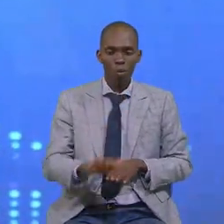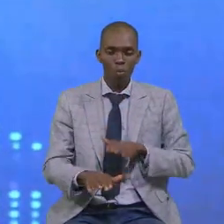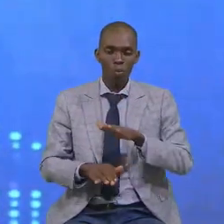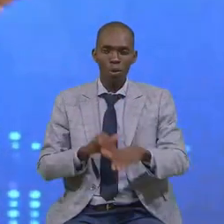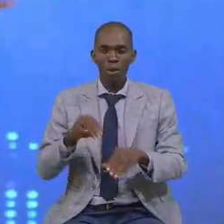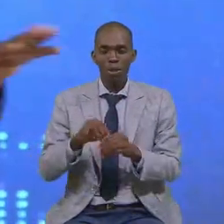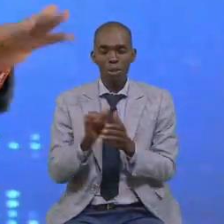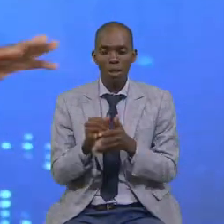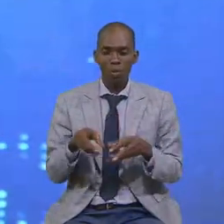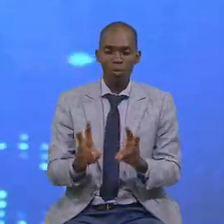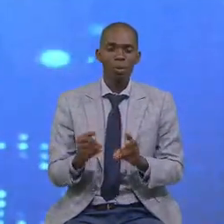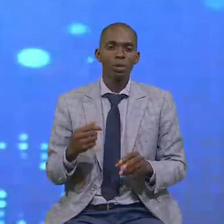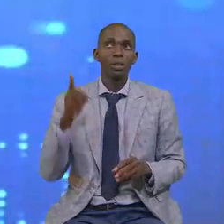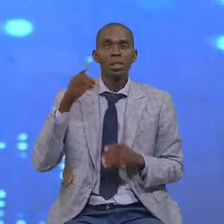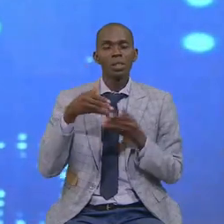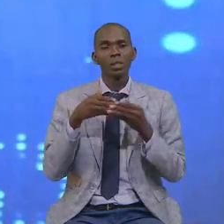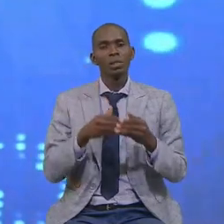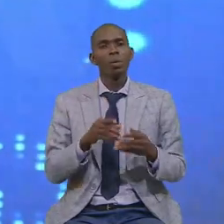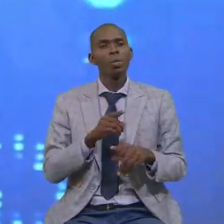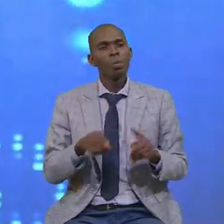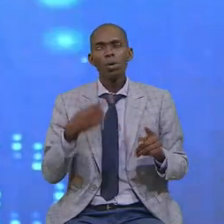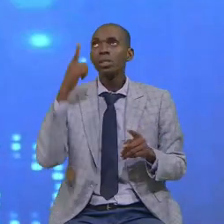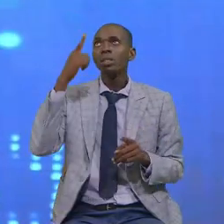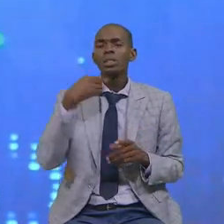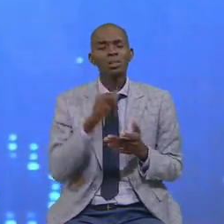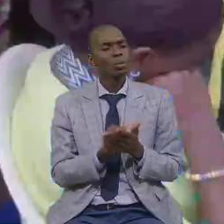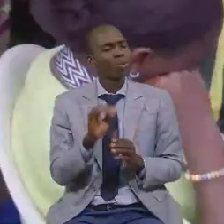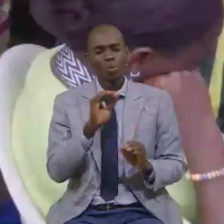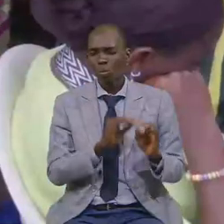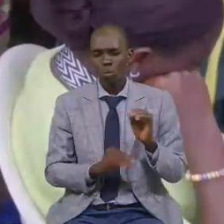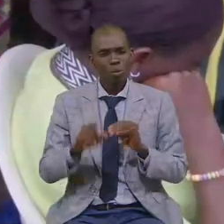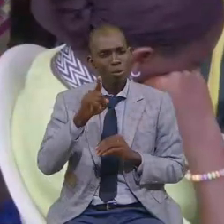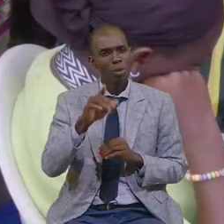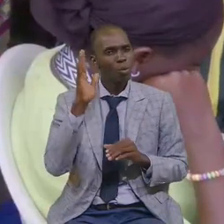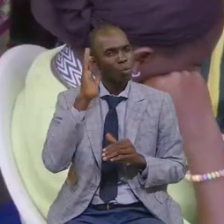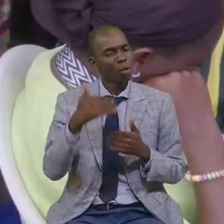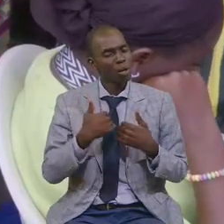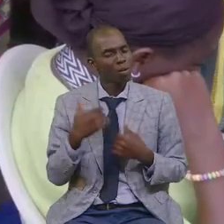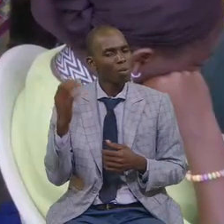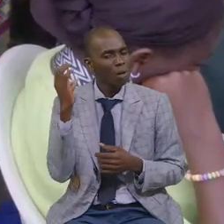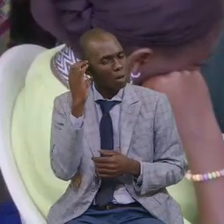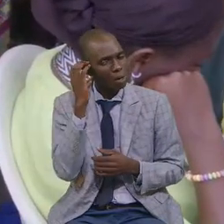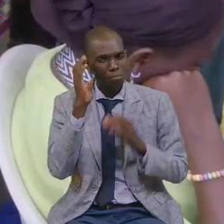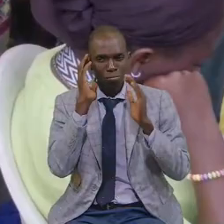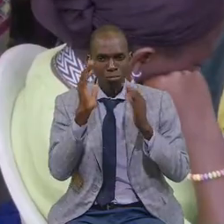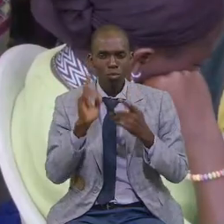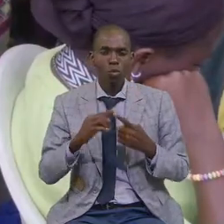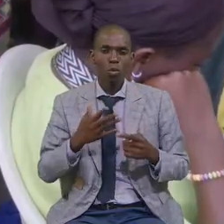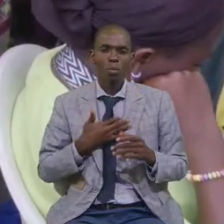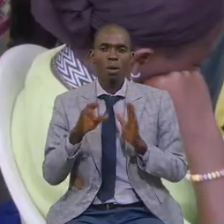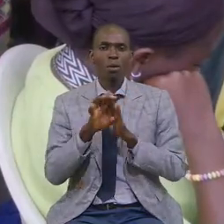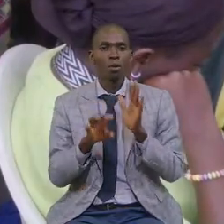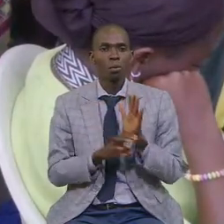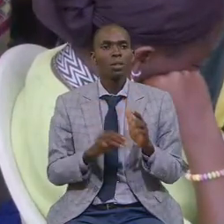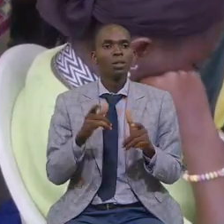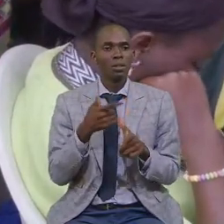that he leads. But he said, oh, that thou art hearkening, listen to my commandments, then at thy